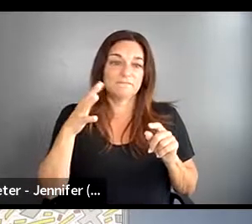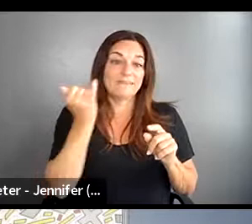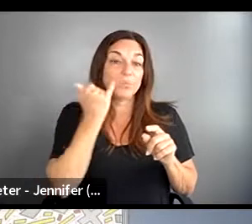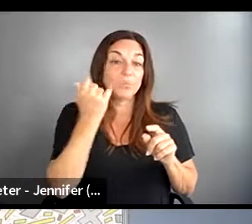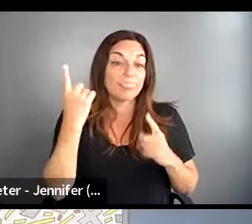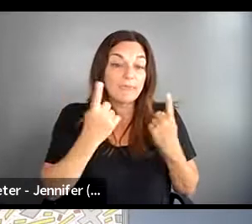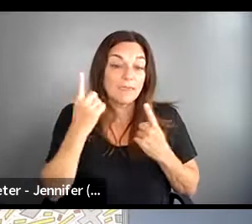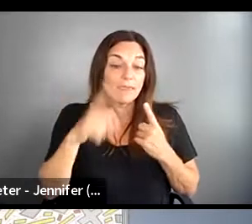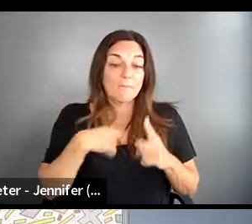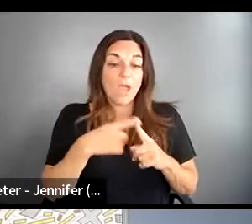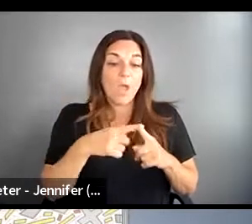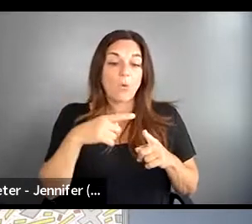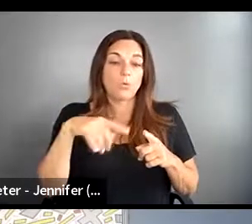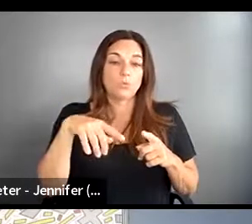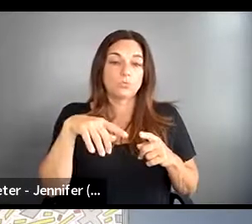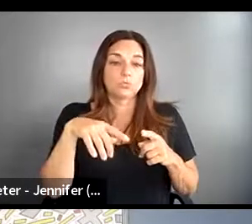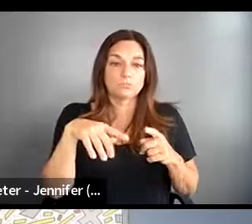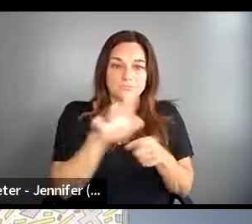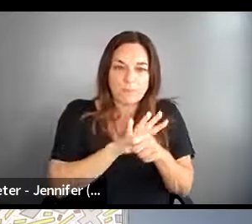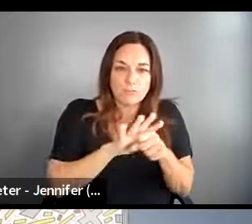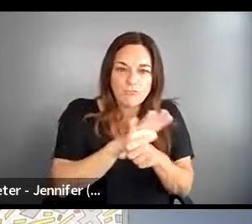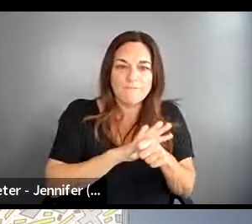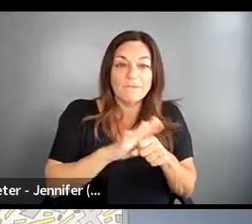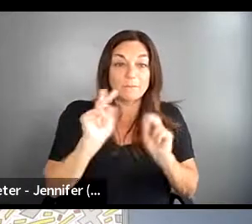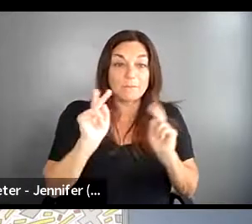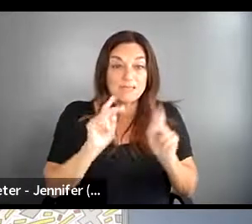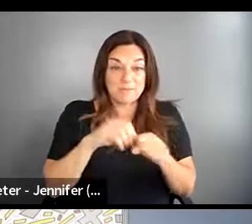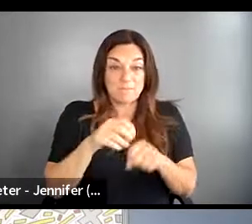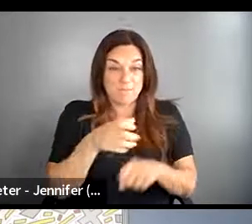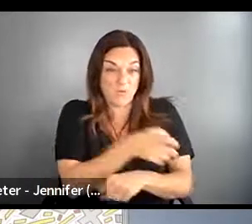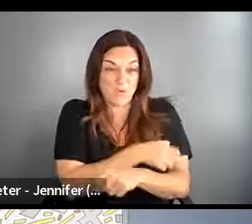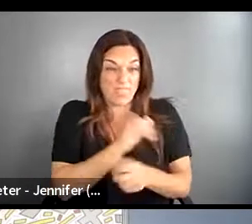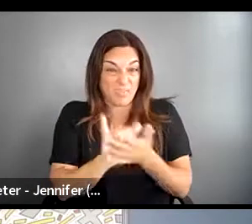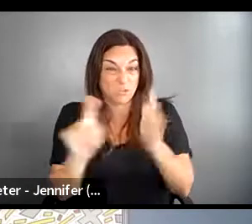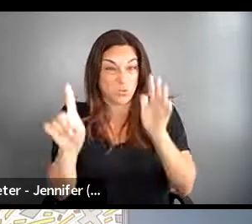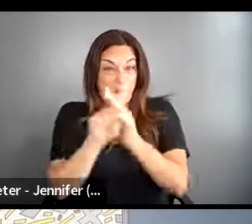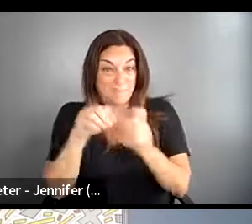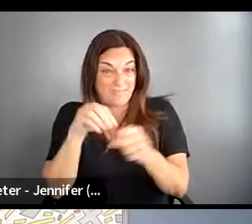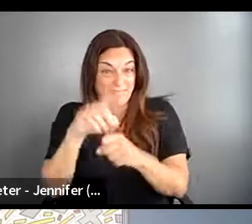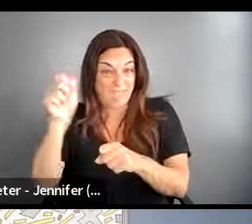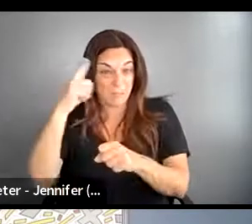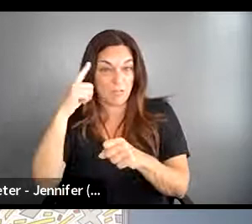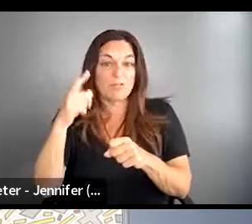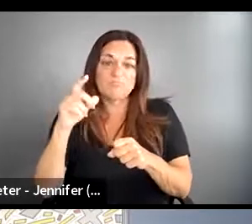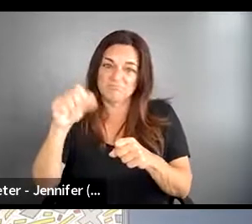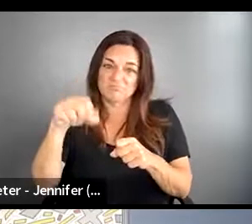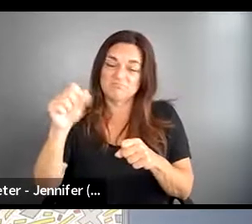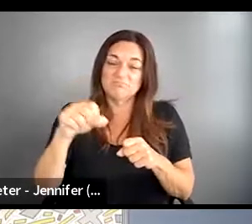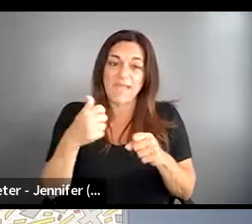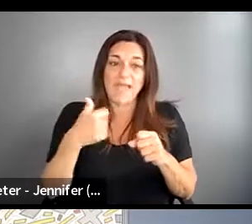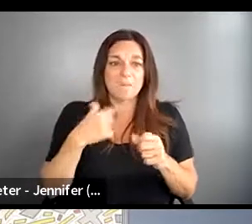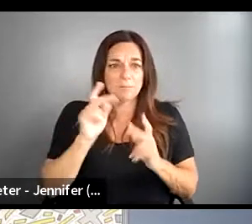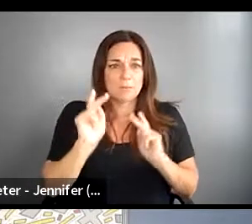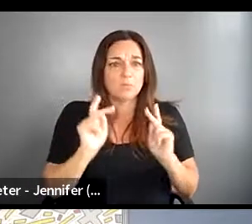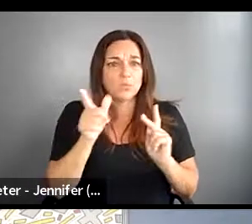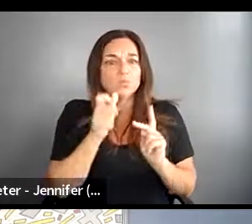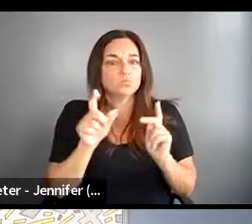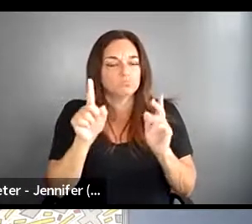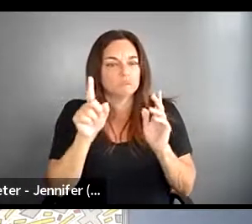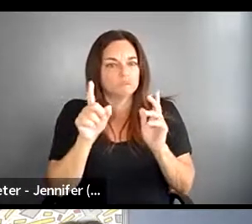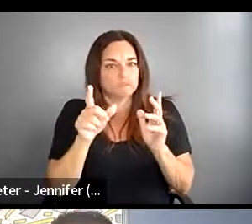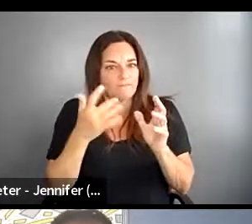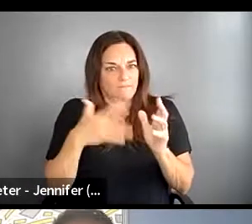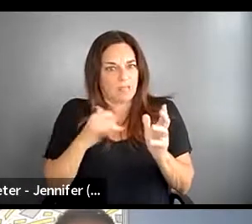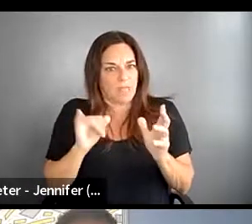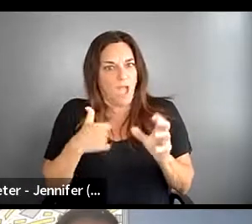the demographic of people in power that show up in the Capitol, there are some folks that feel like we've done enough, right?